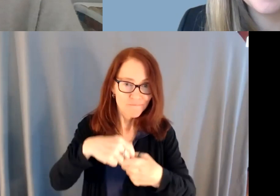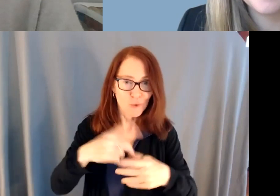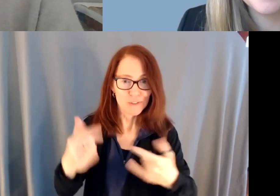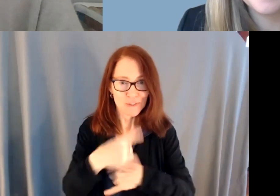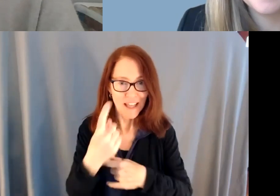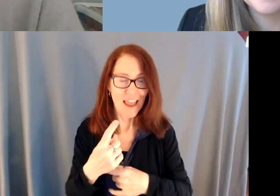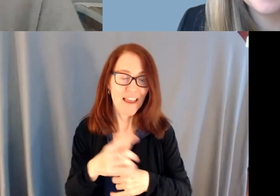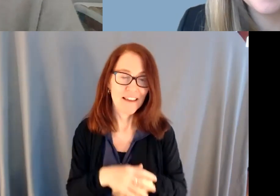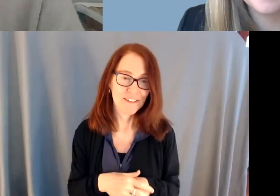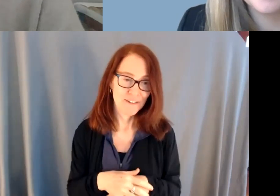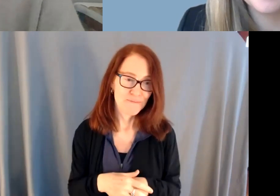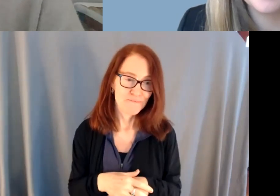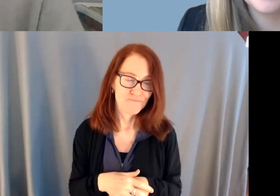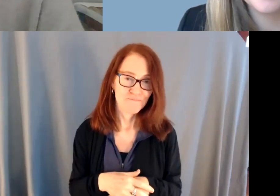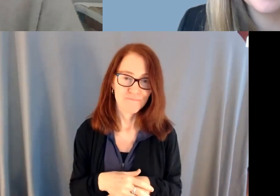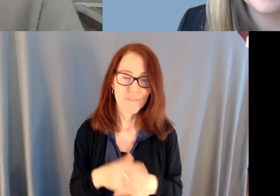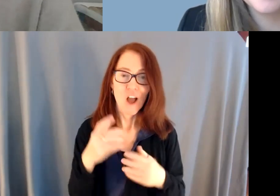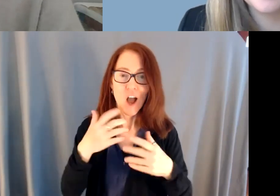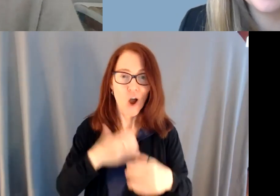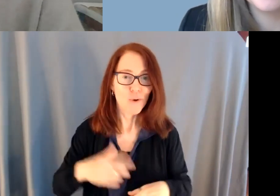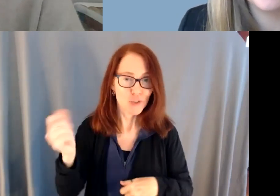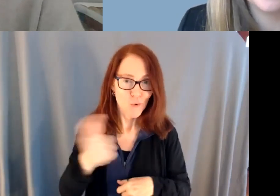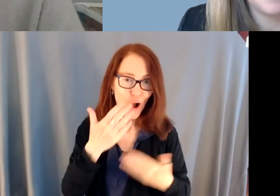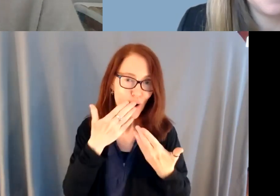for joining us. I wish you all well. Take